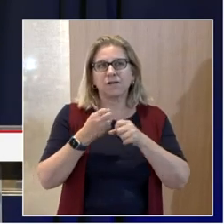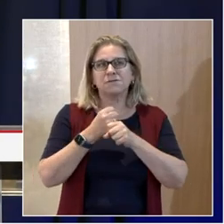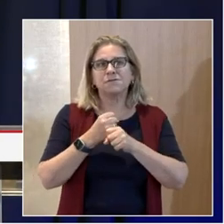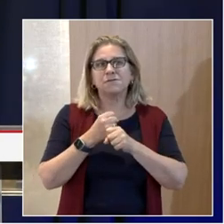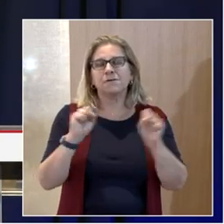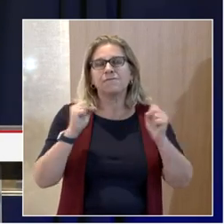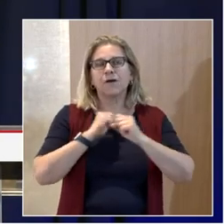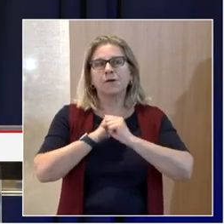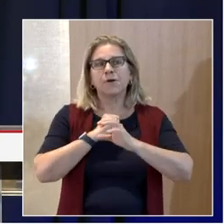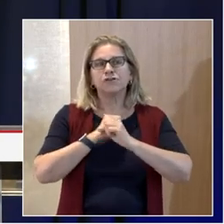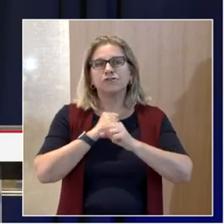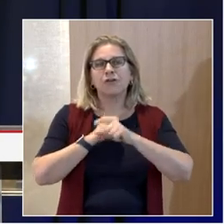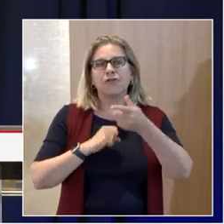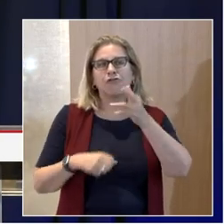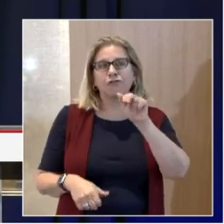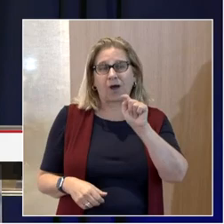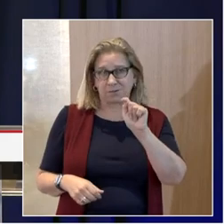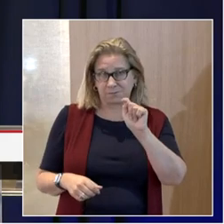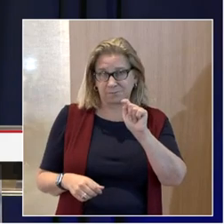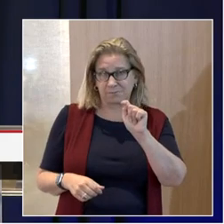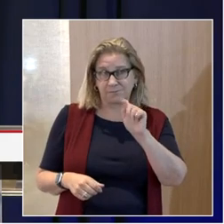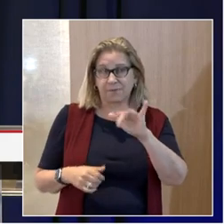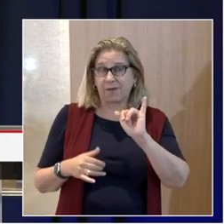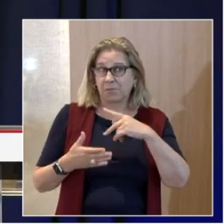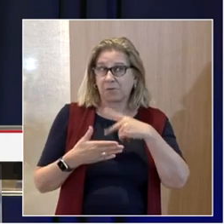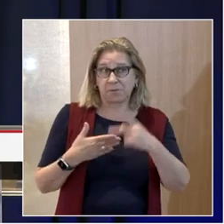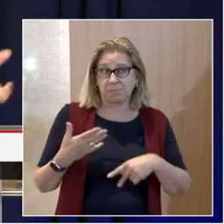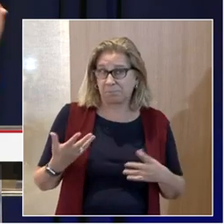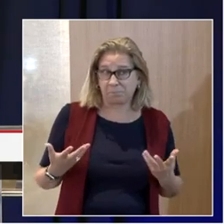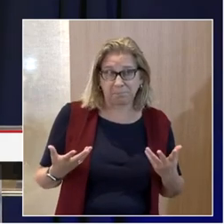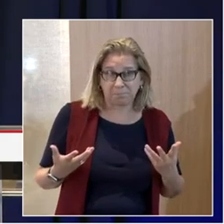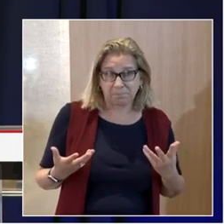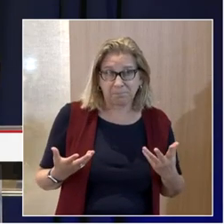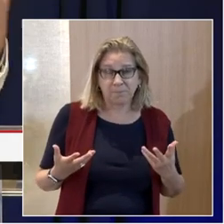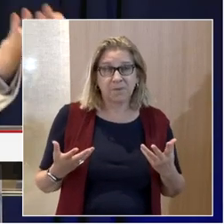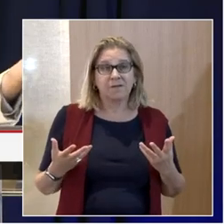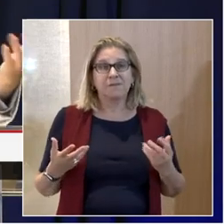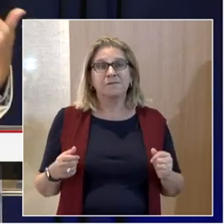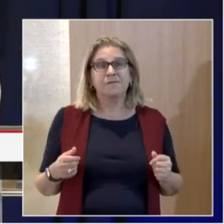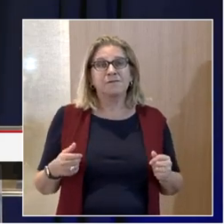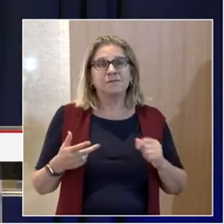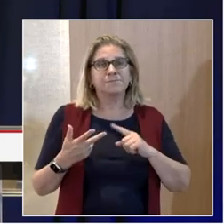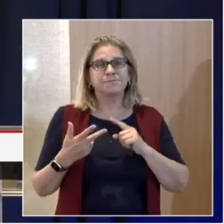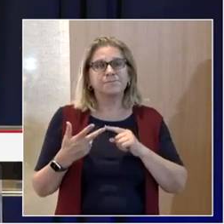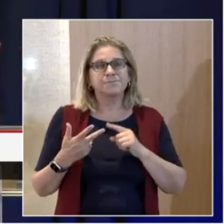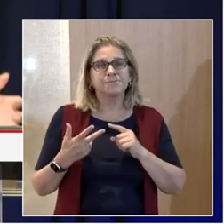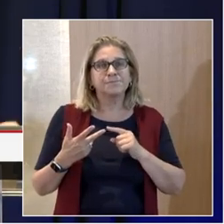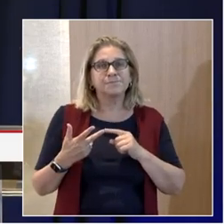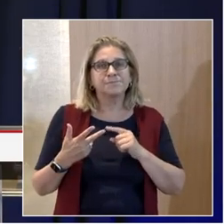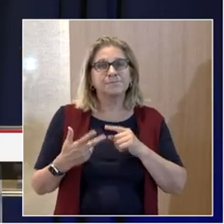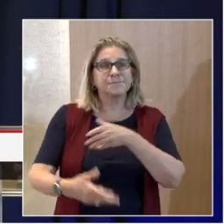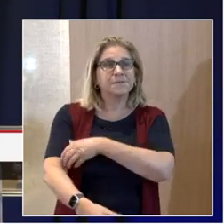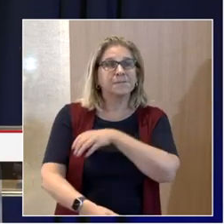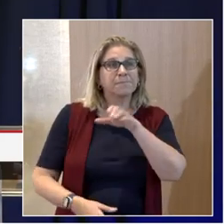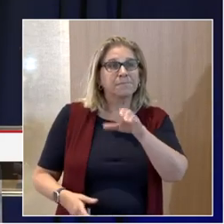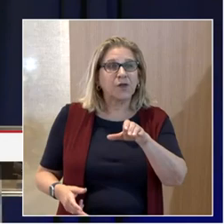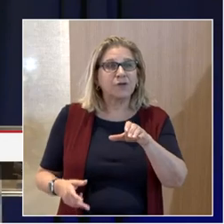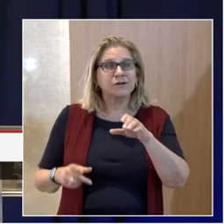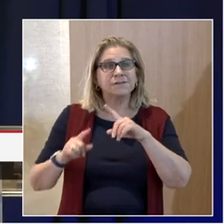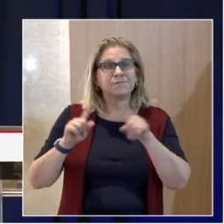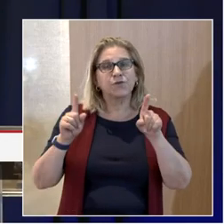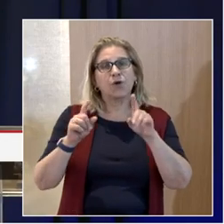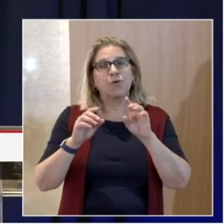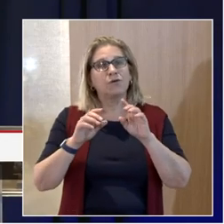this program I'm very enthusiastic about is going to empower community groups like our BIDs, like our Main Streets, like others,